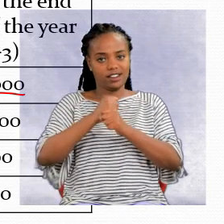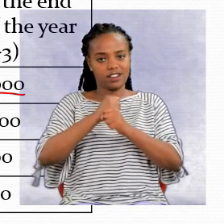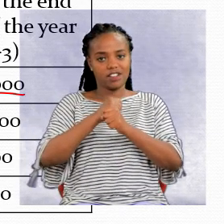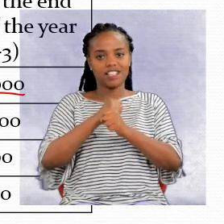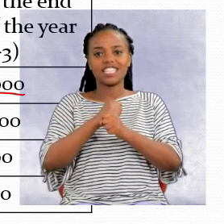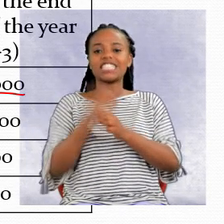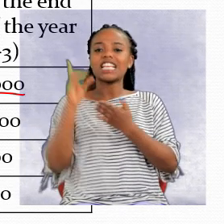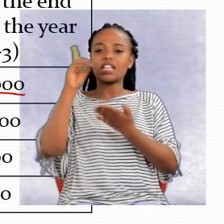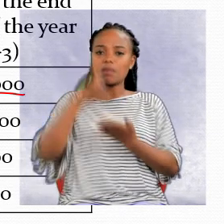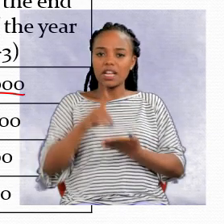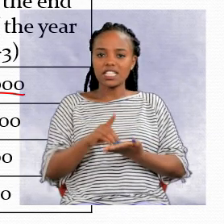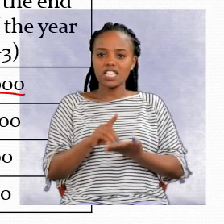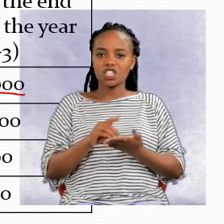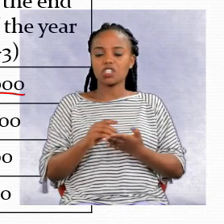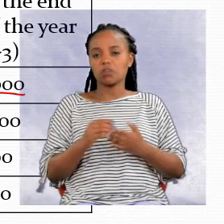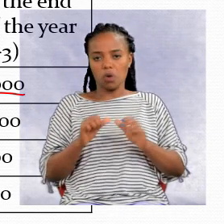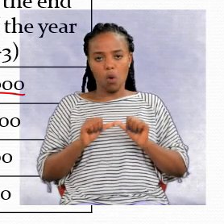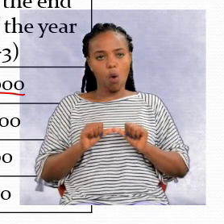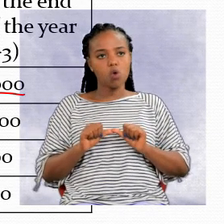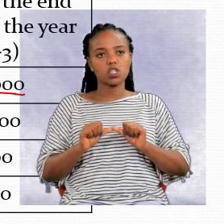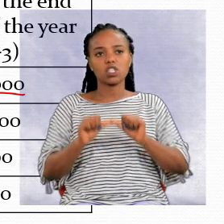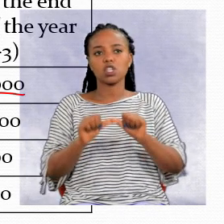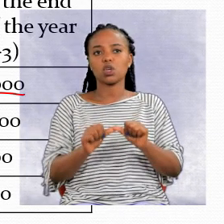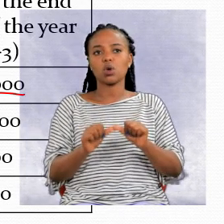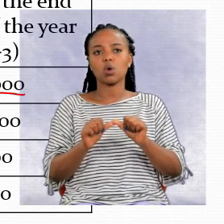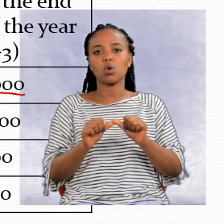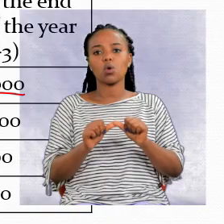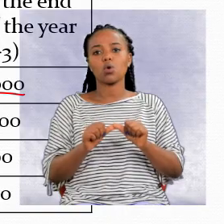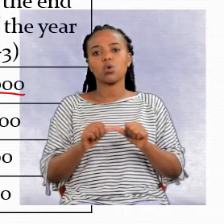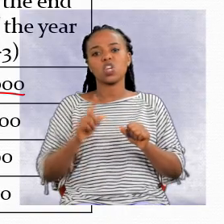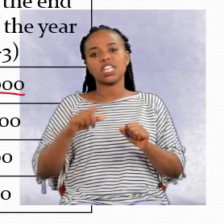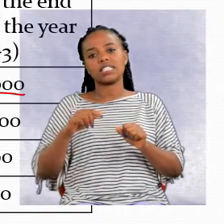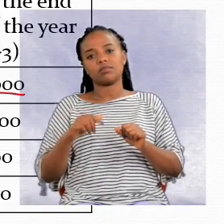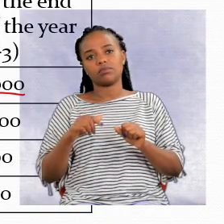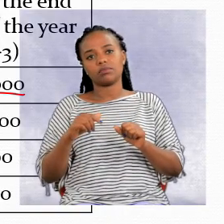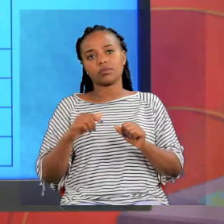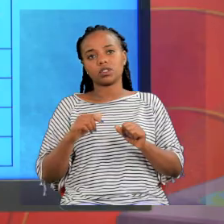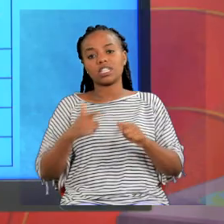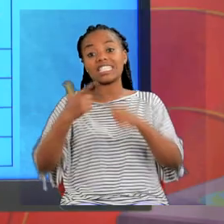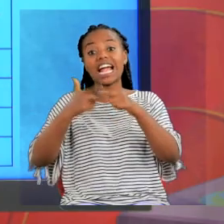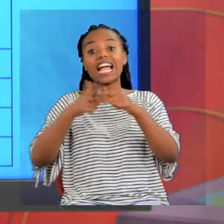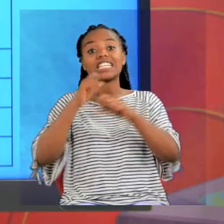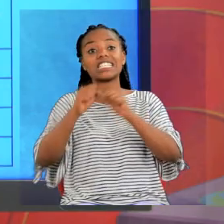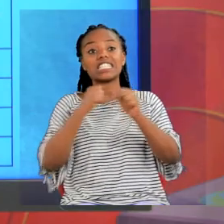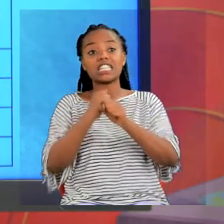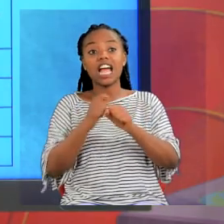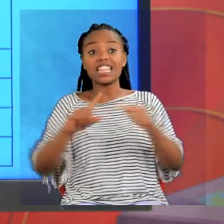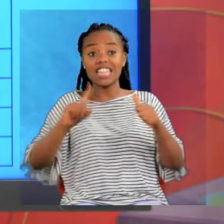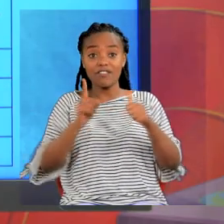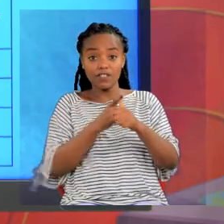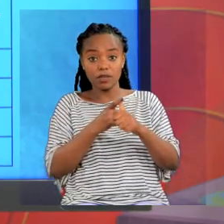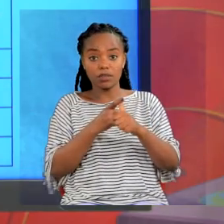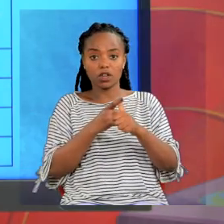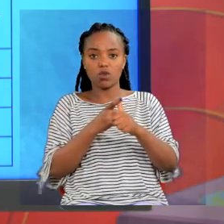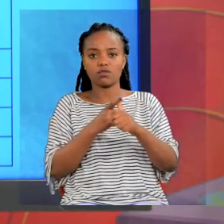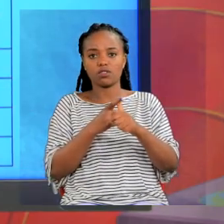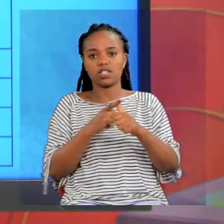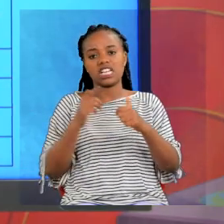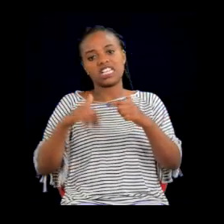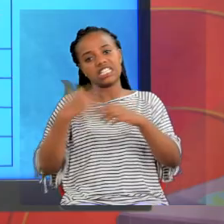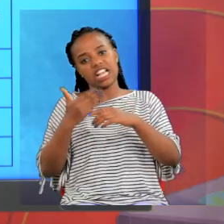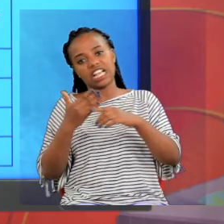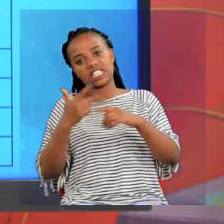the depreciation will be computed on the second year's book value. At the beginning of second year, you will have